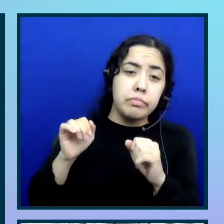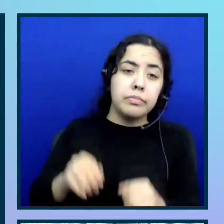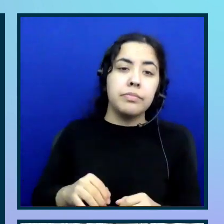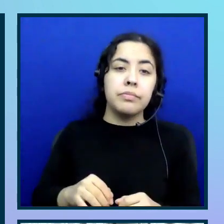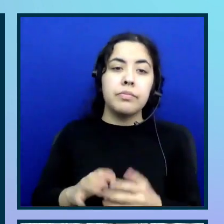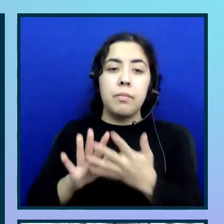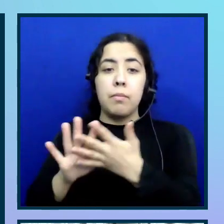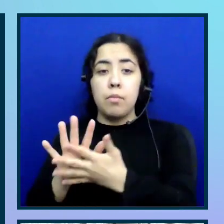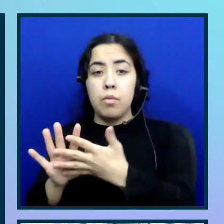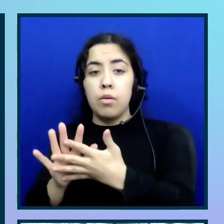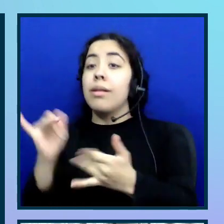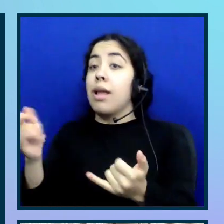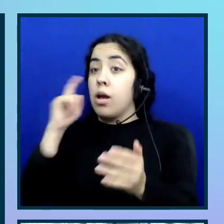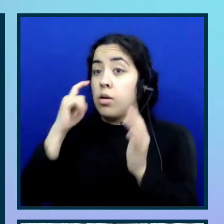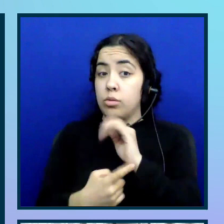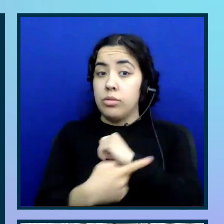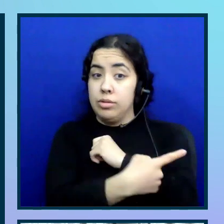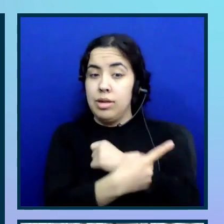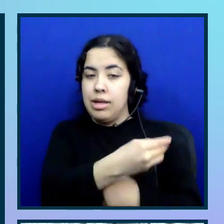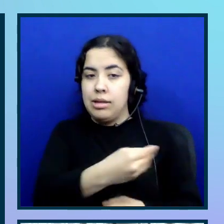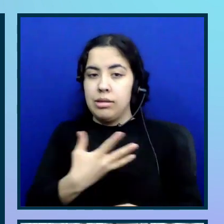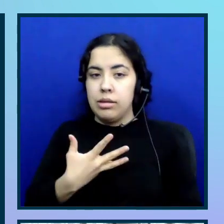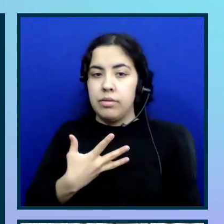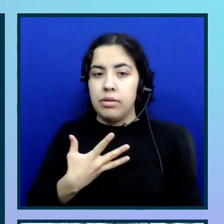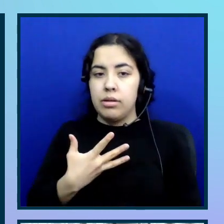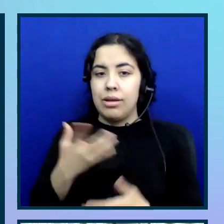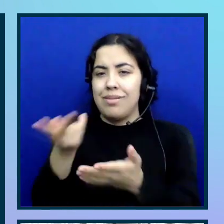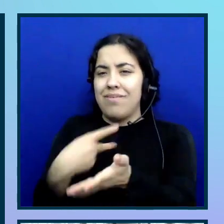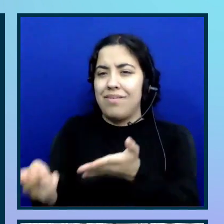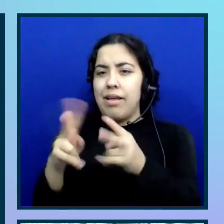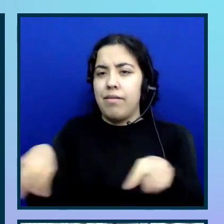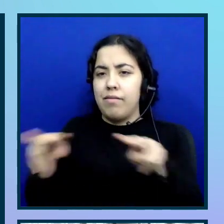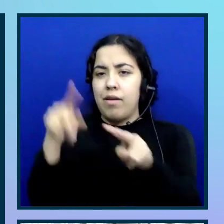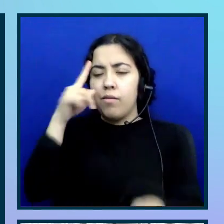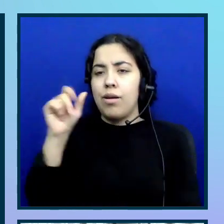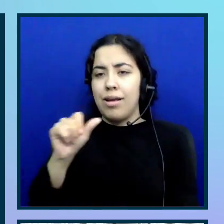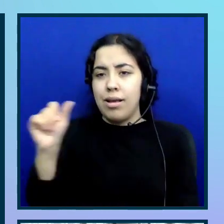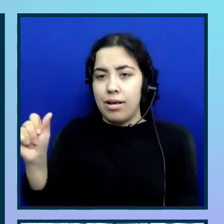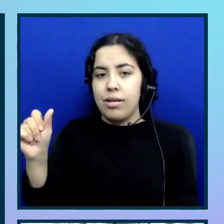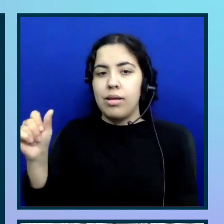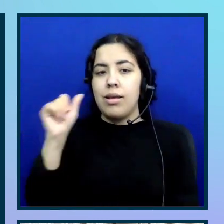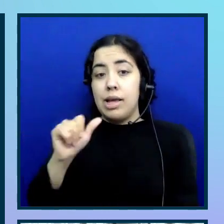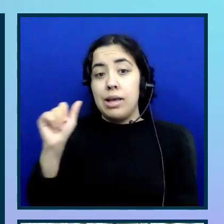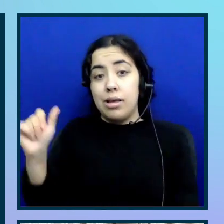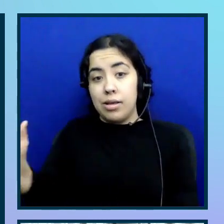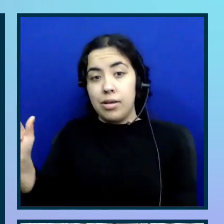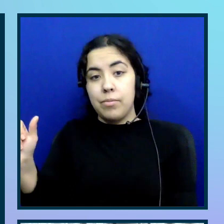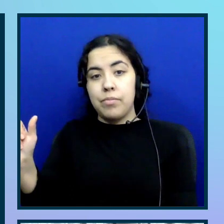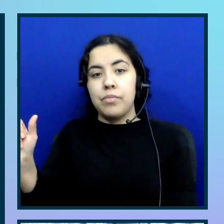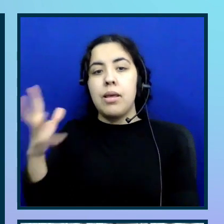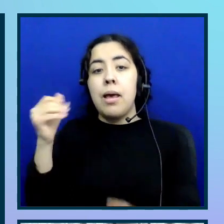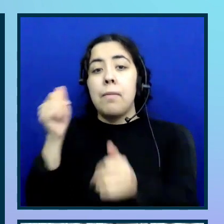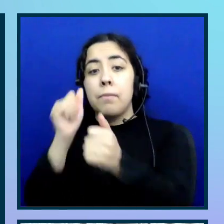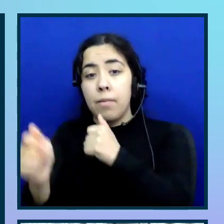and blur it out. And we can see here that it's giving us a fail value for AA and AAA in small text and a pass for AA and AAA of large